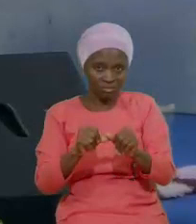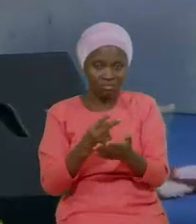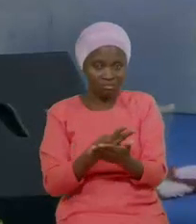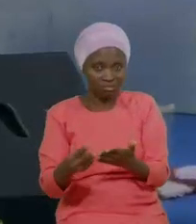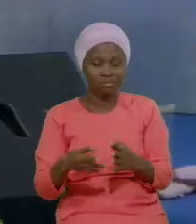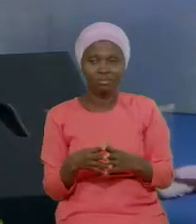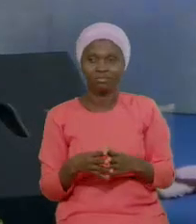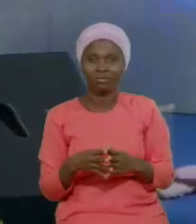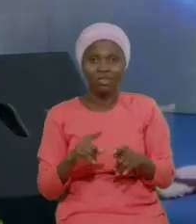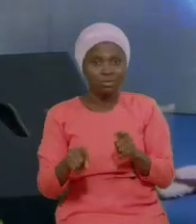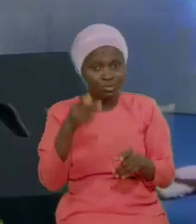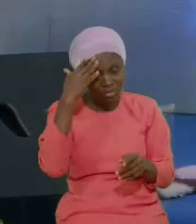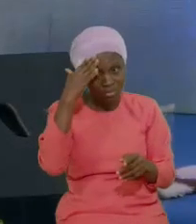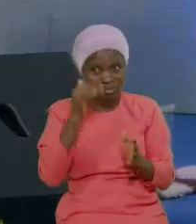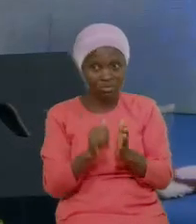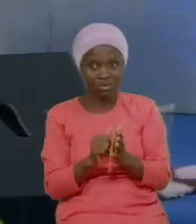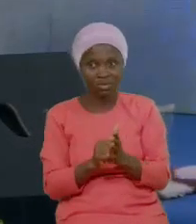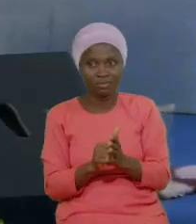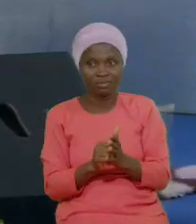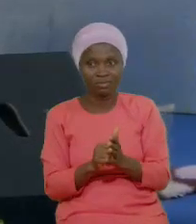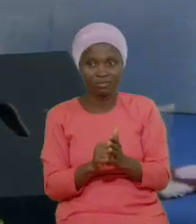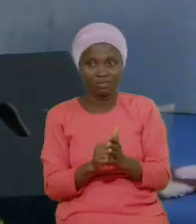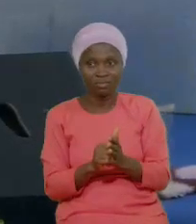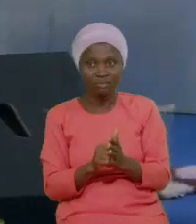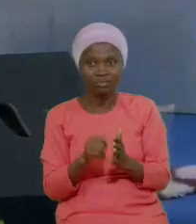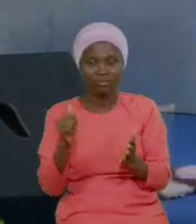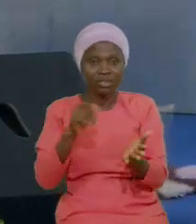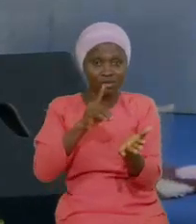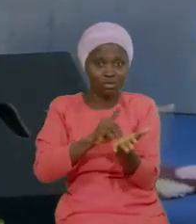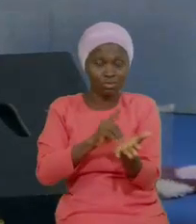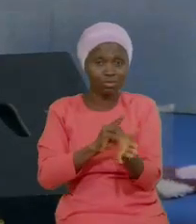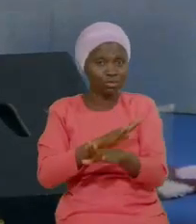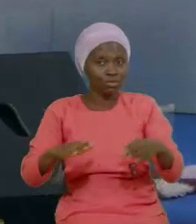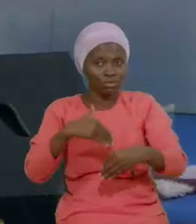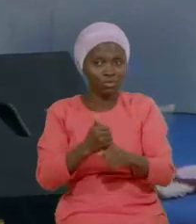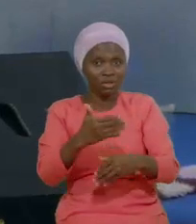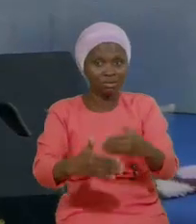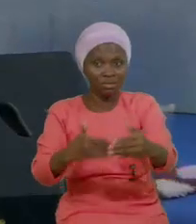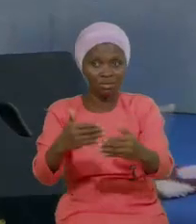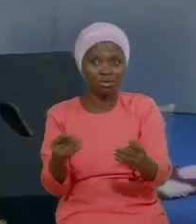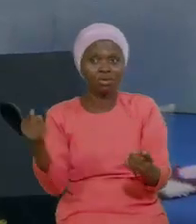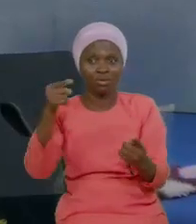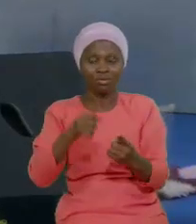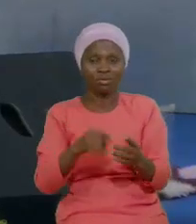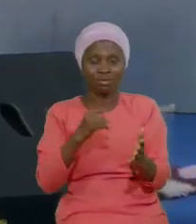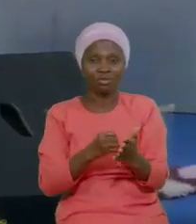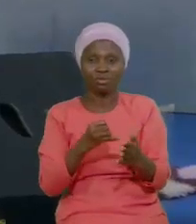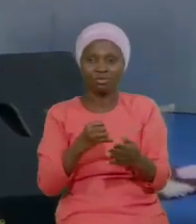But you know, the tortoise does not make progress until he sticks his head out.